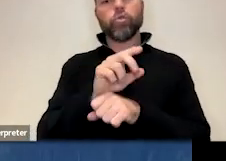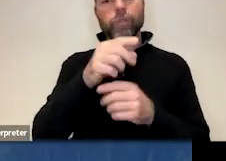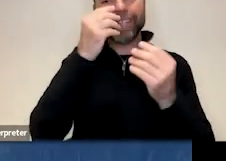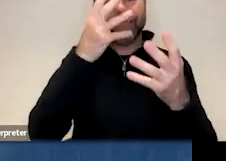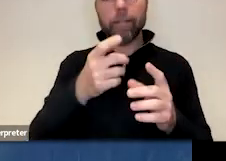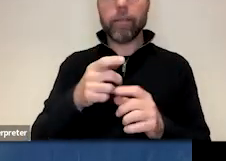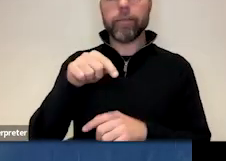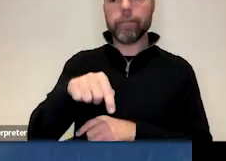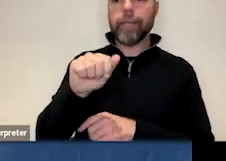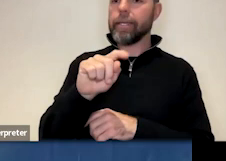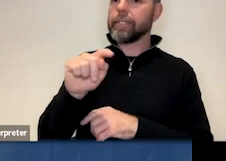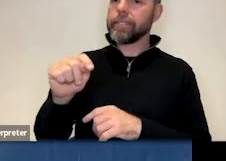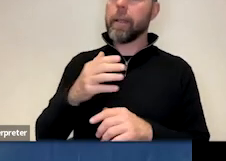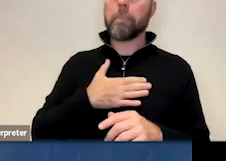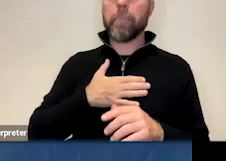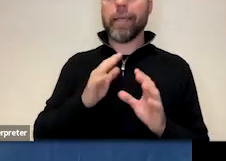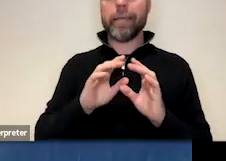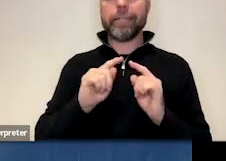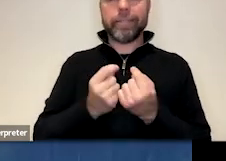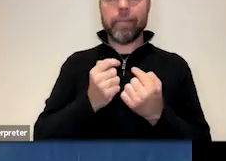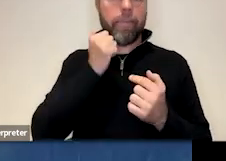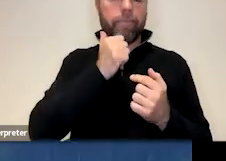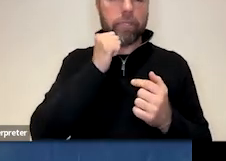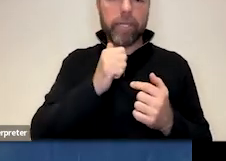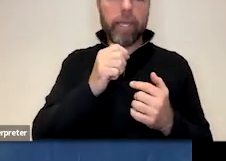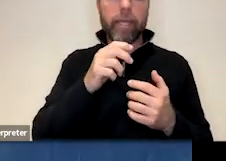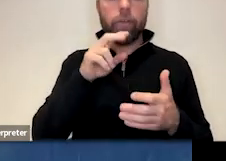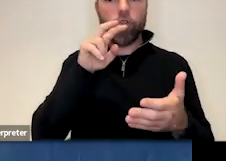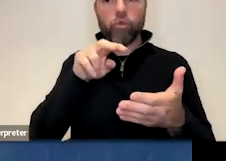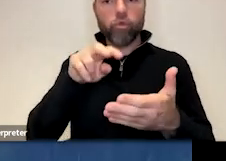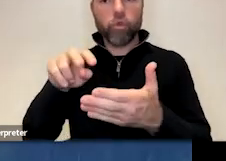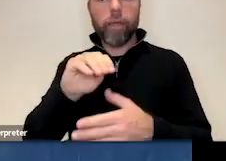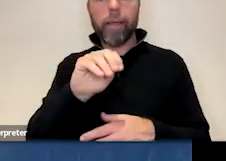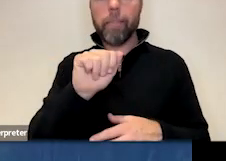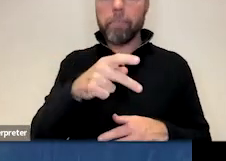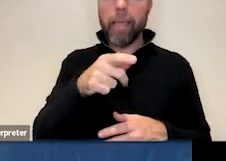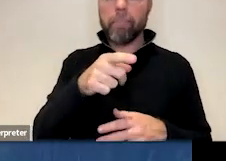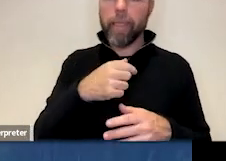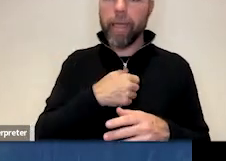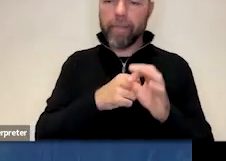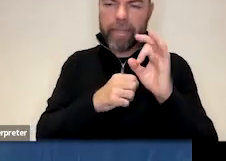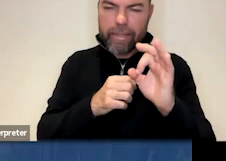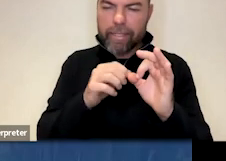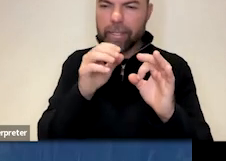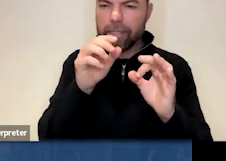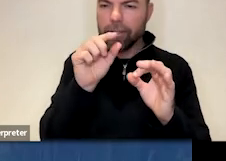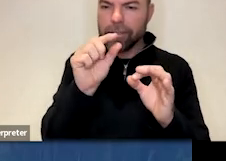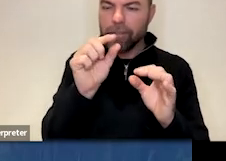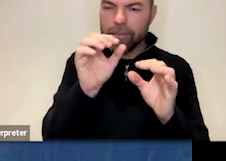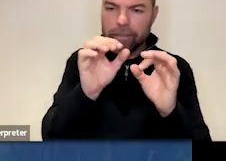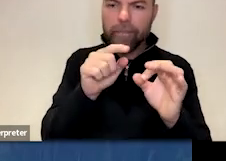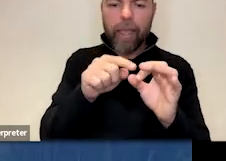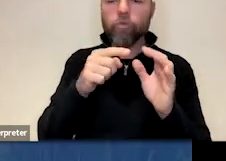My team every day looks at maps, and those maps contain little dots that represent